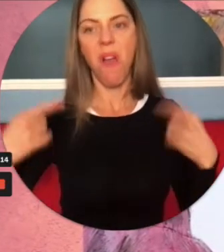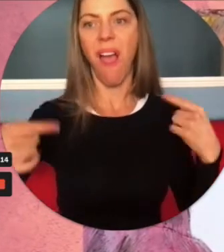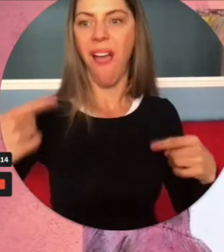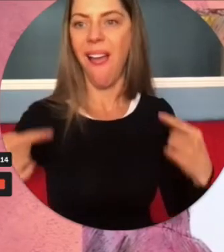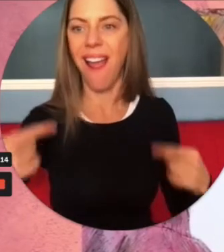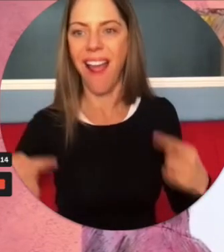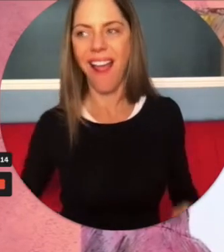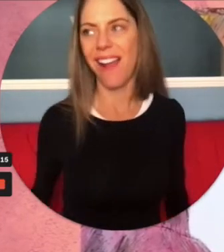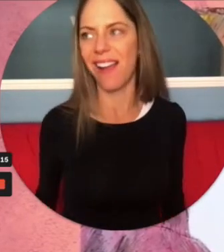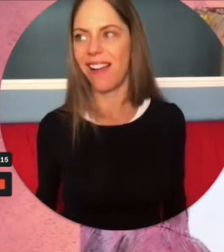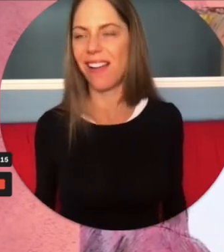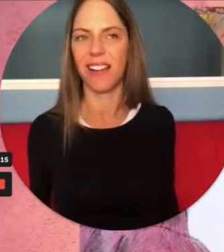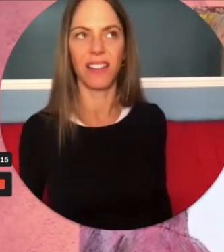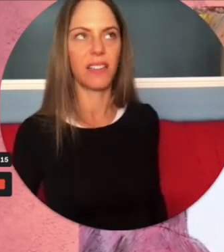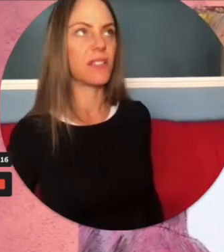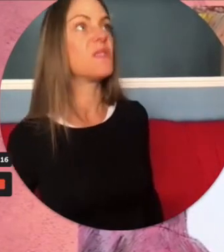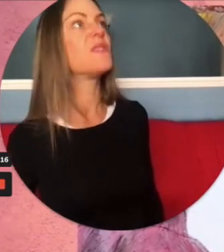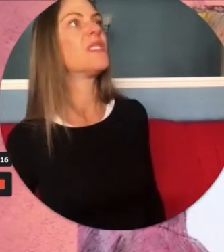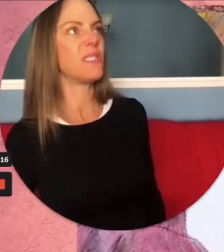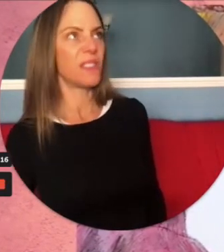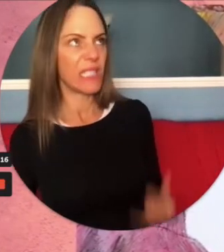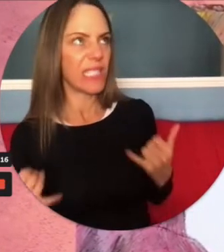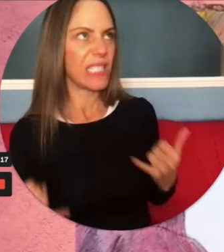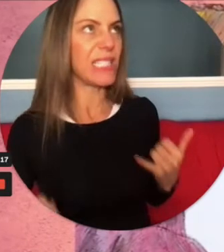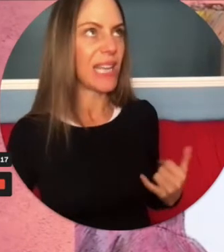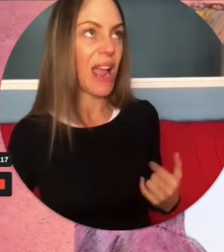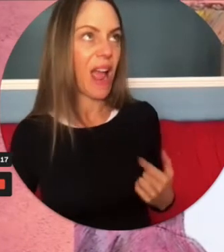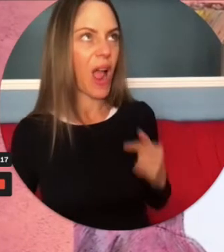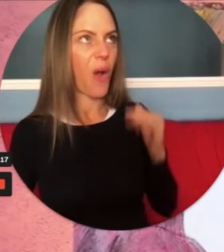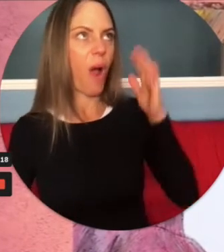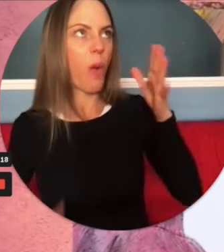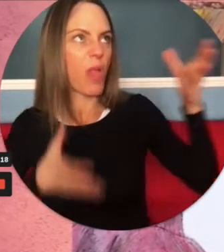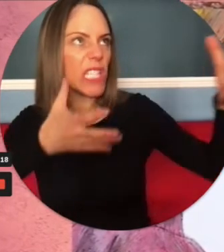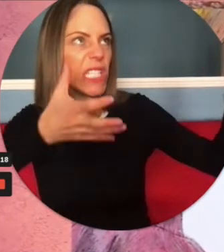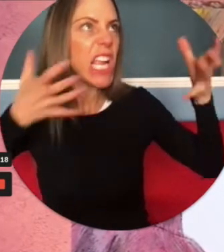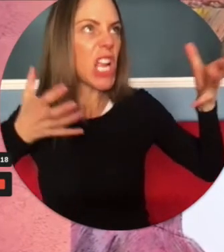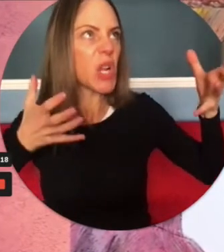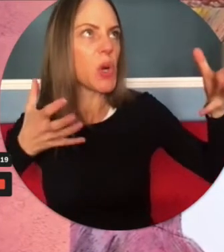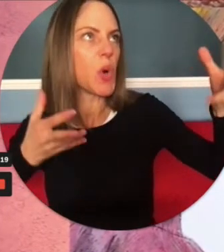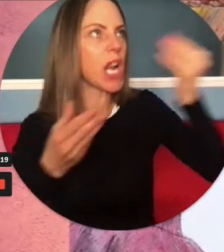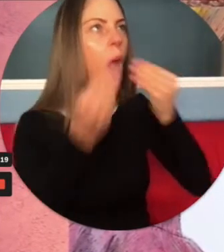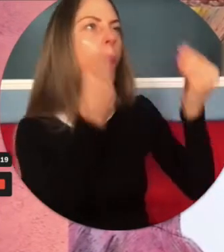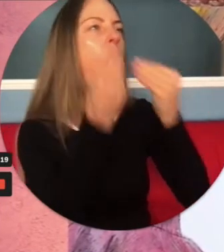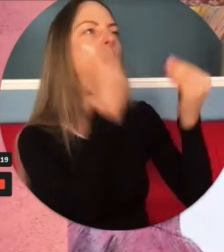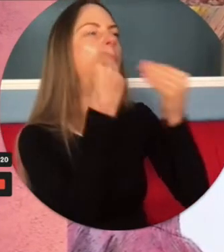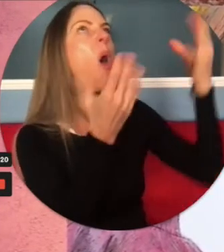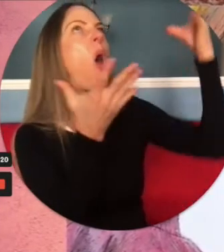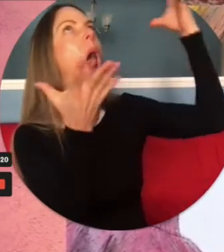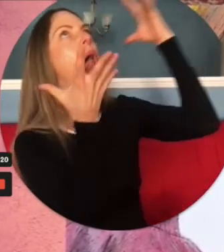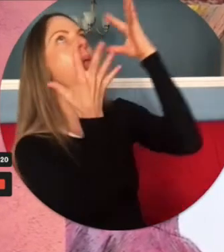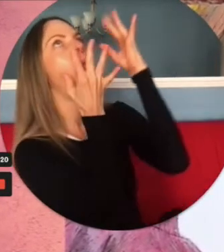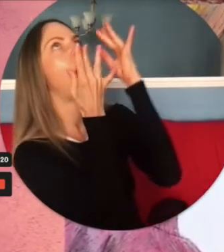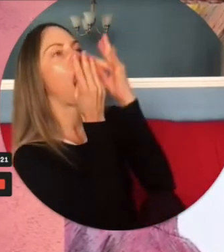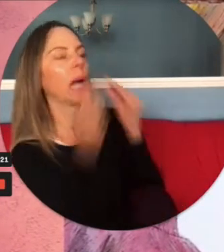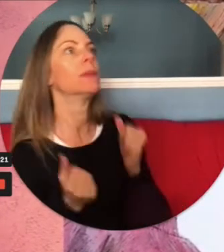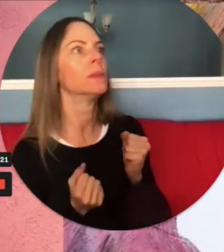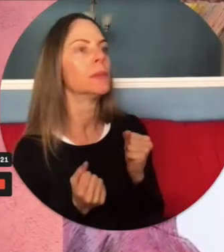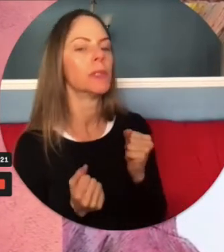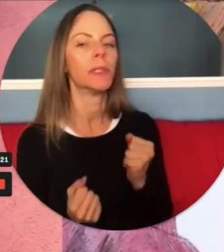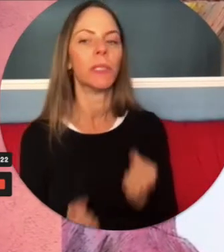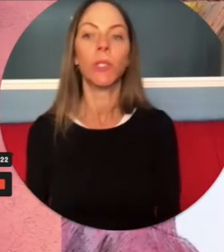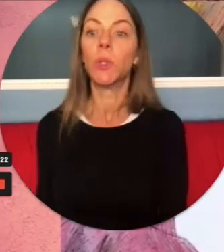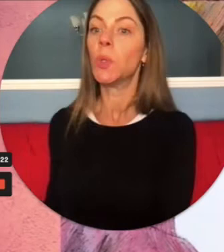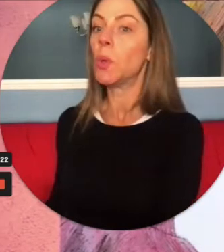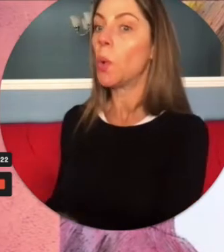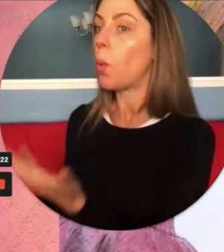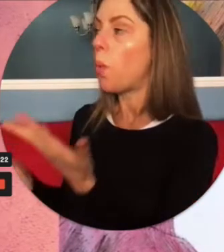now i'm coming to gobble you up roy the troll well come along said the big